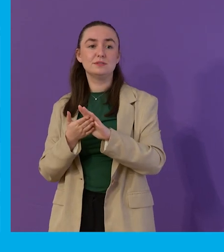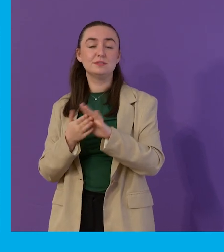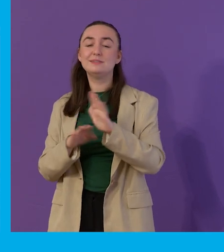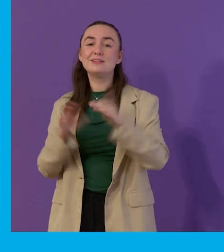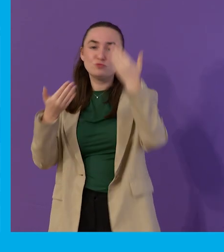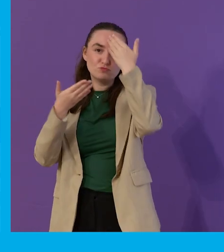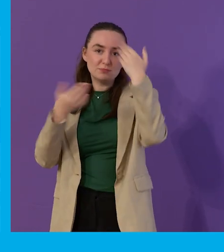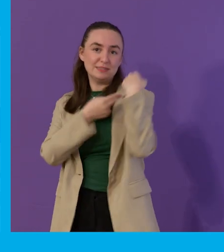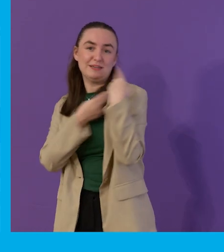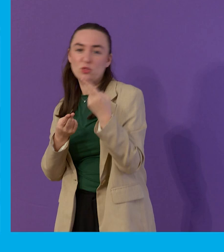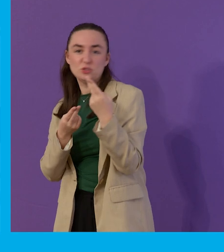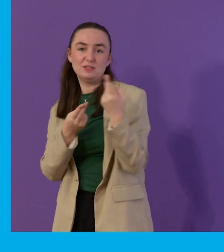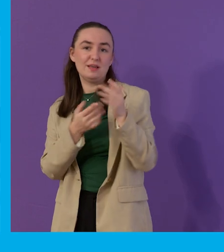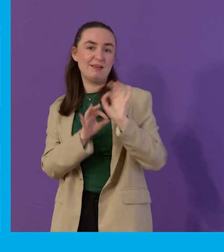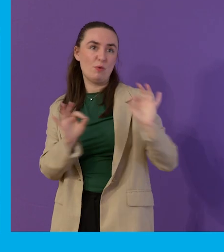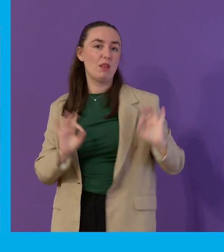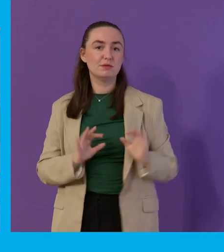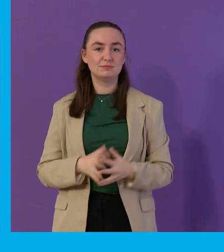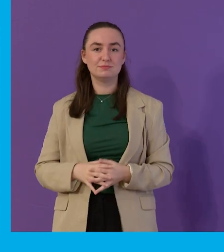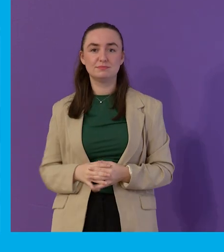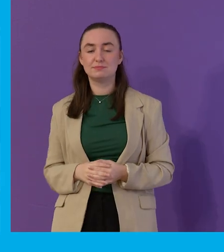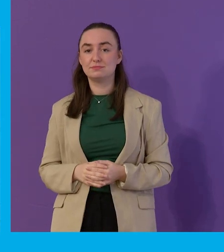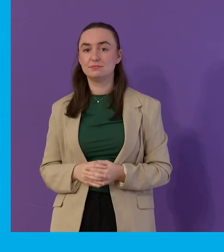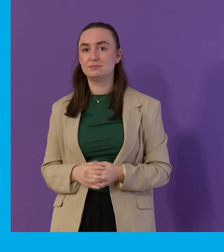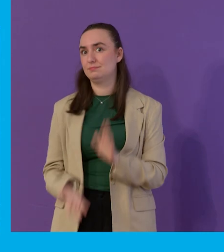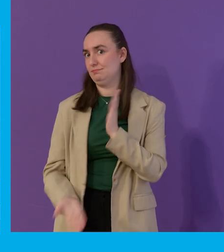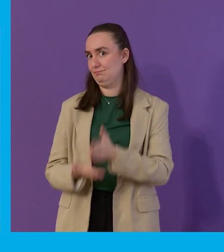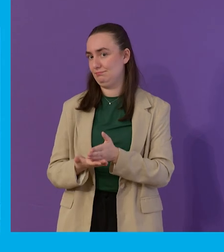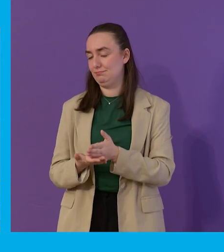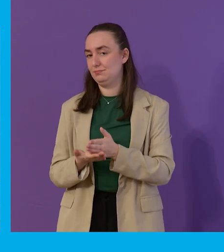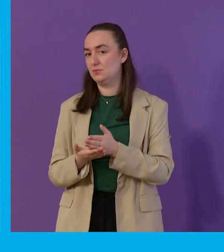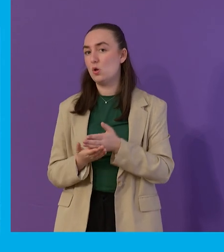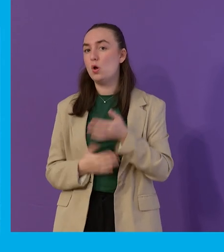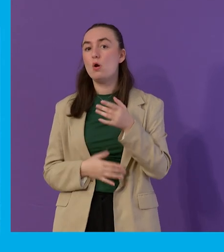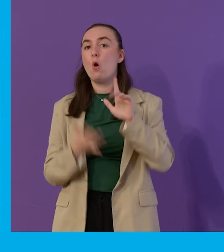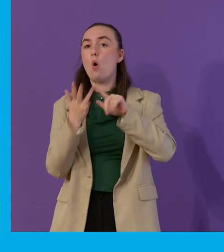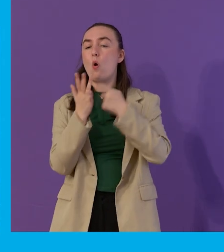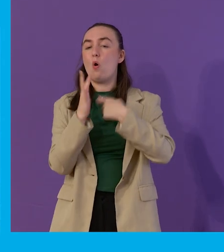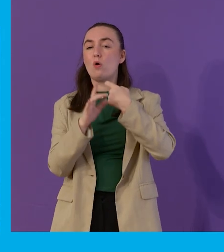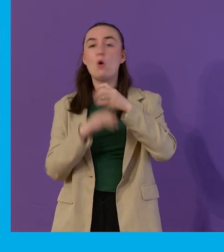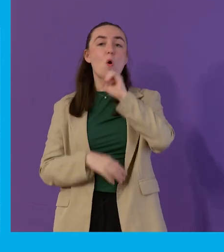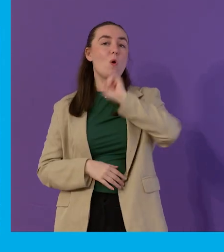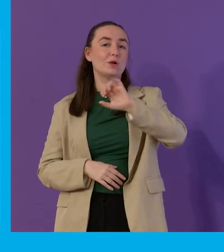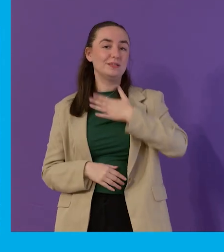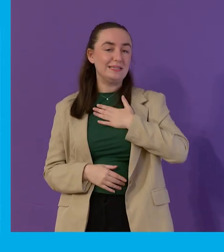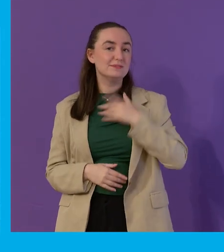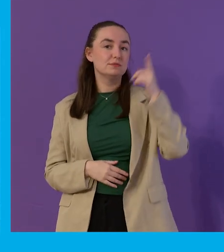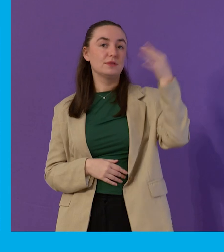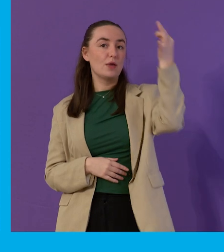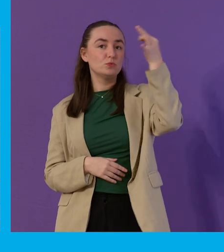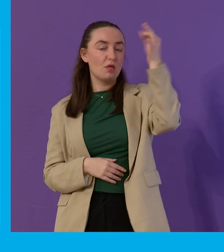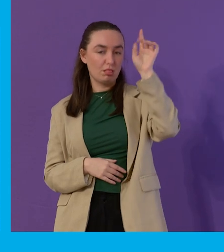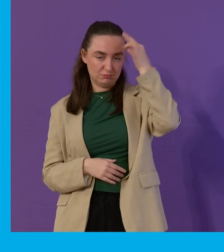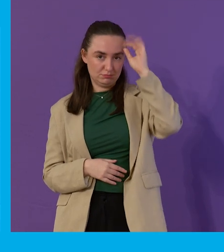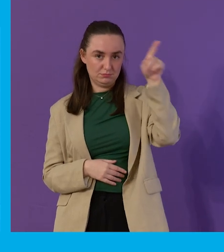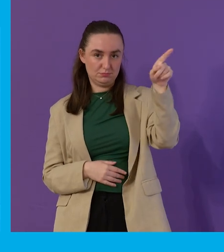restricted to any government. Mm-hmm. Yeah, certainly. But Orkney, one of the things I love about Orkney Island Council is that, because